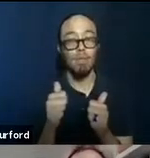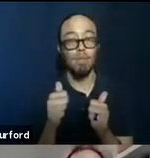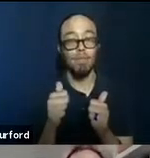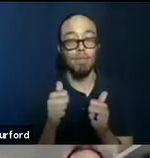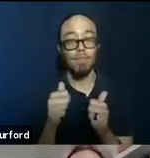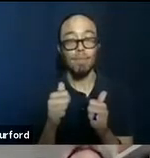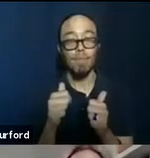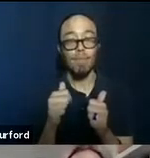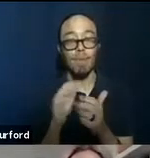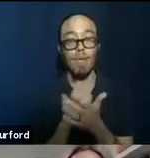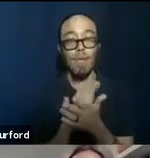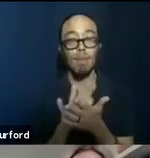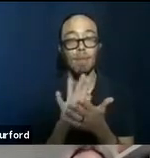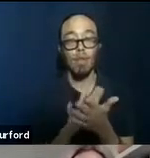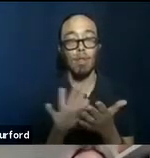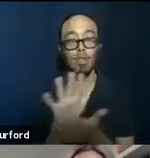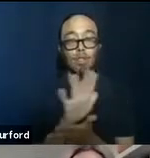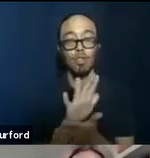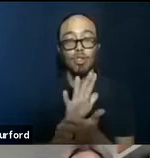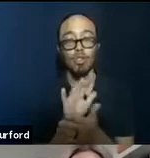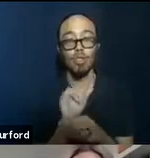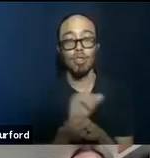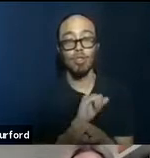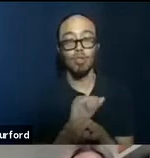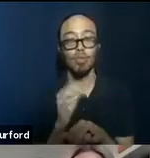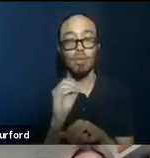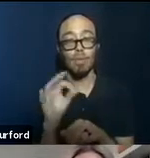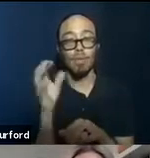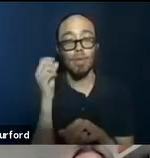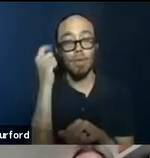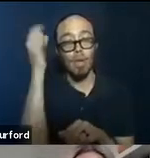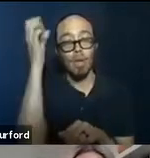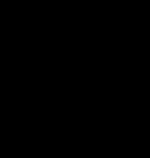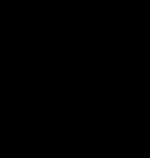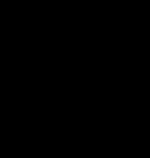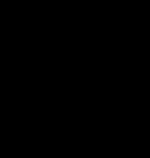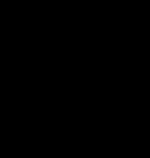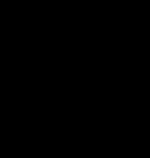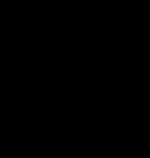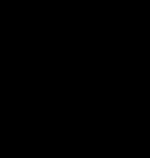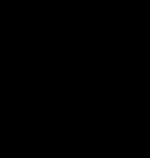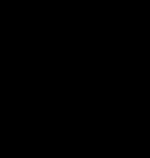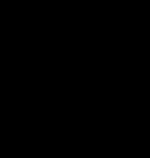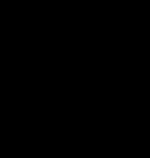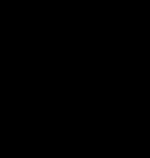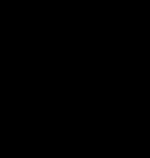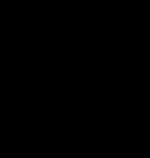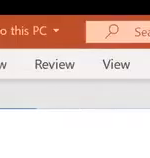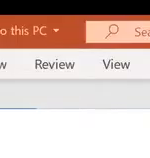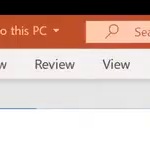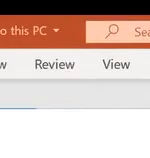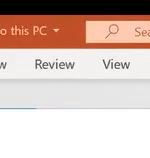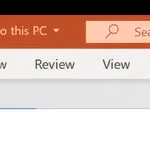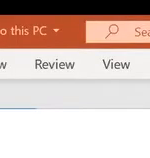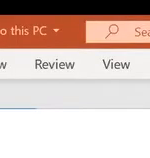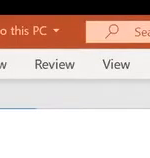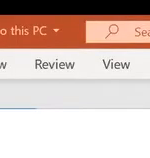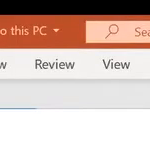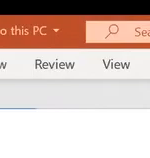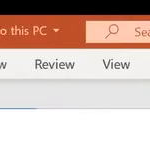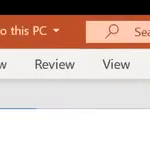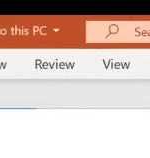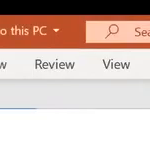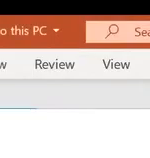and Ono Academic College, and she will talk about audio simplification, accessible news broadcast.